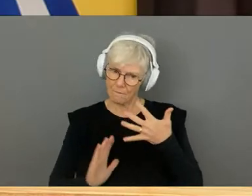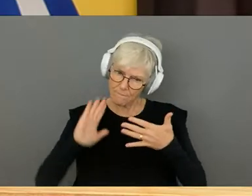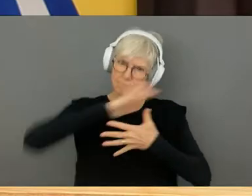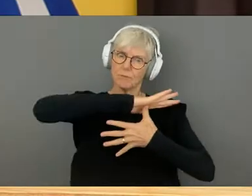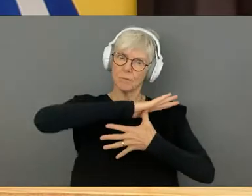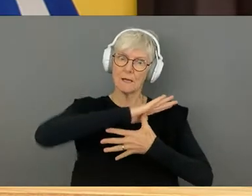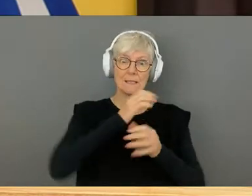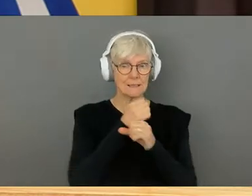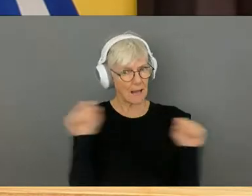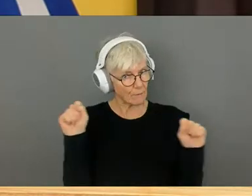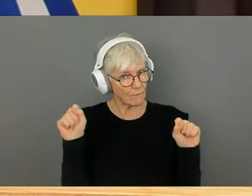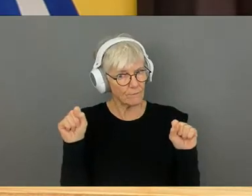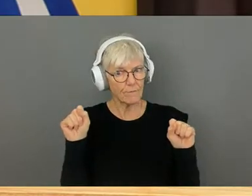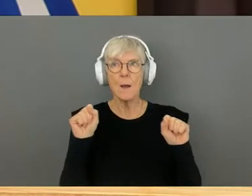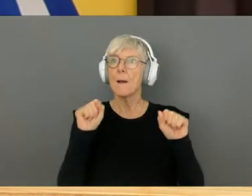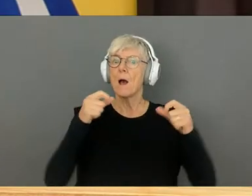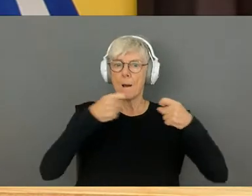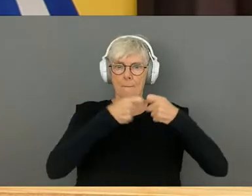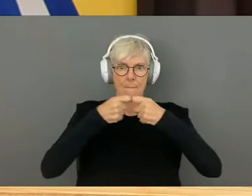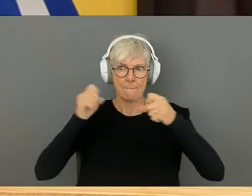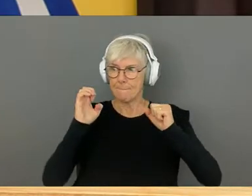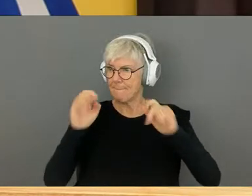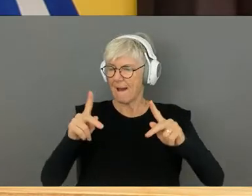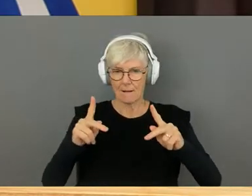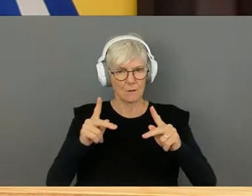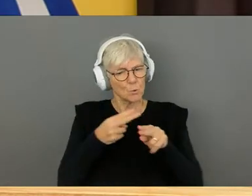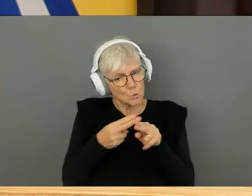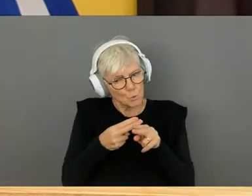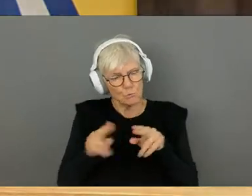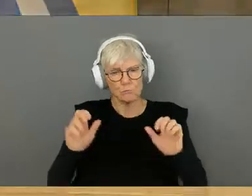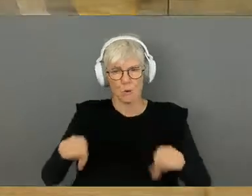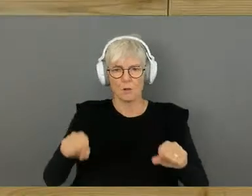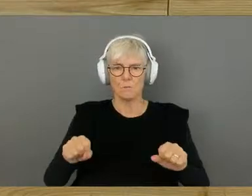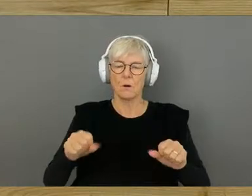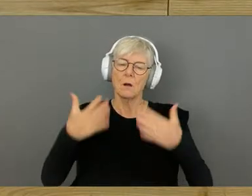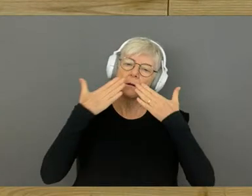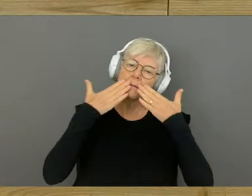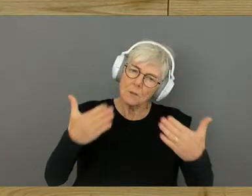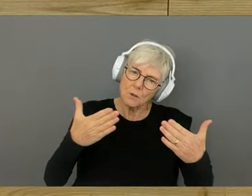get everyone's power restored as soon as possible. Thank you. Merci.